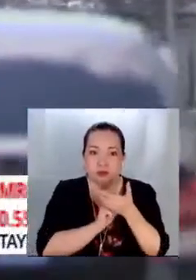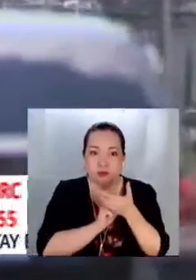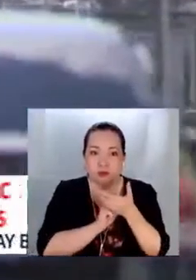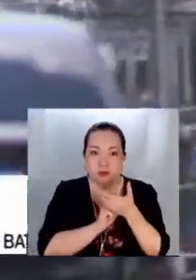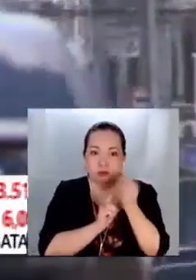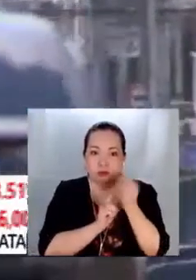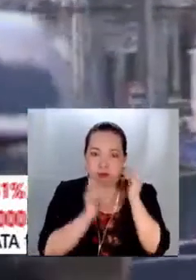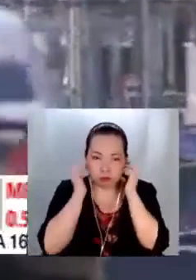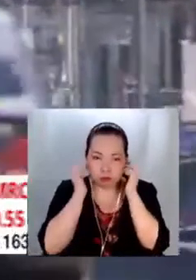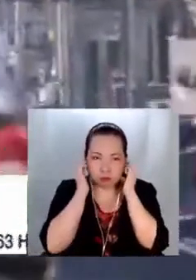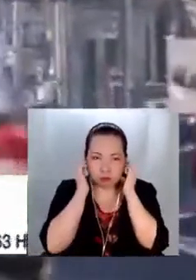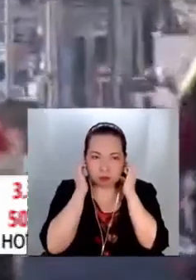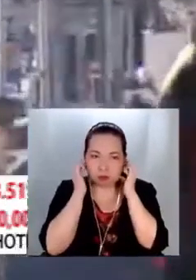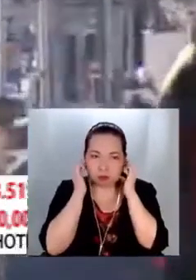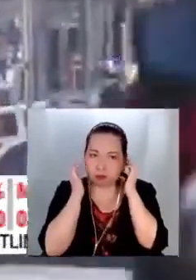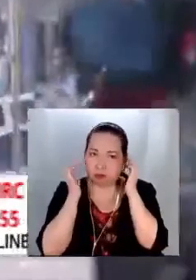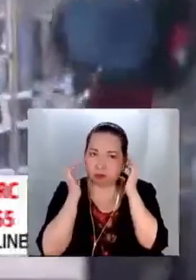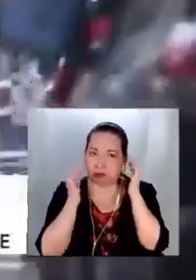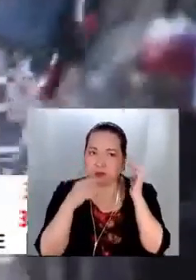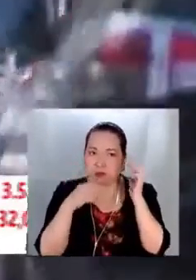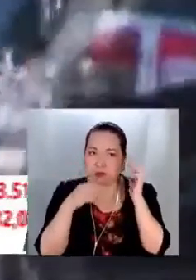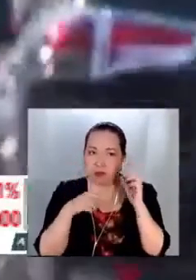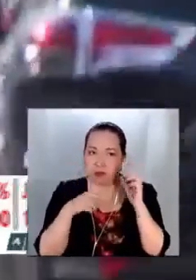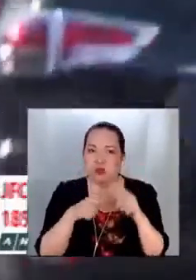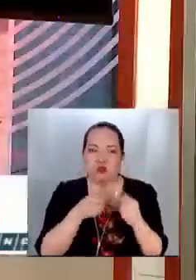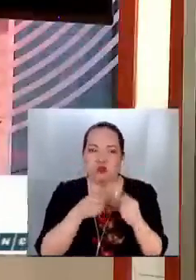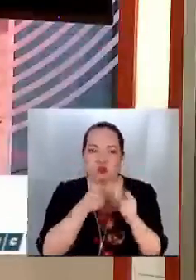not following health protocols.